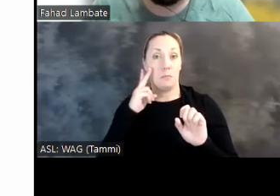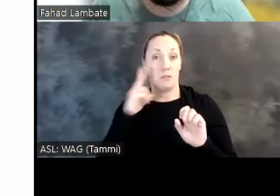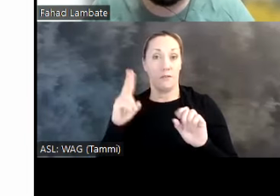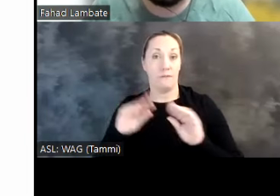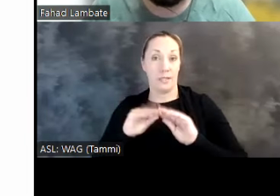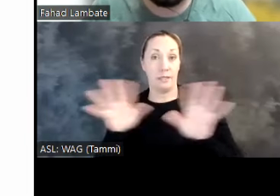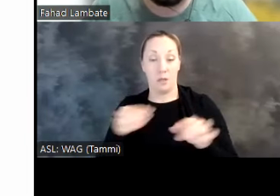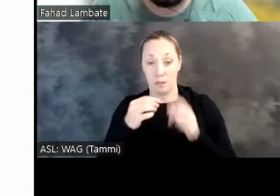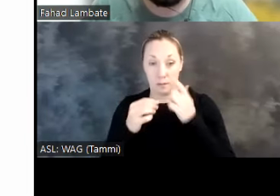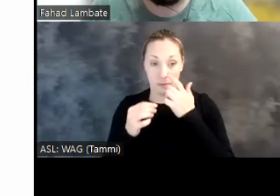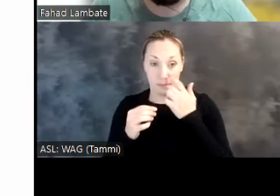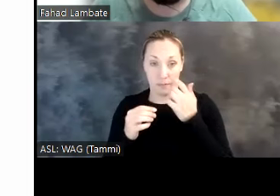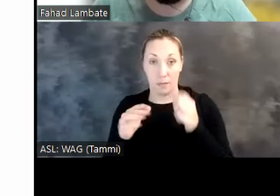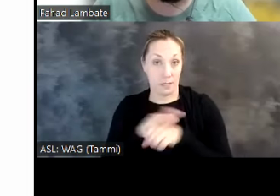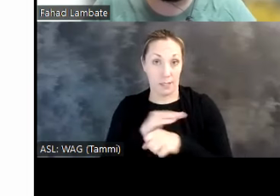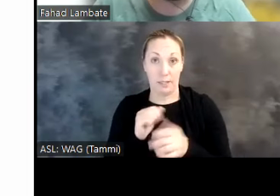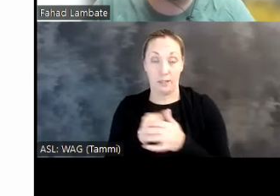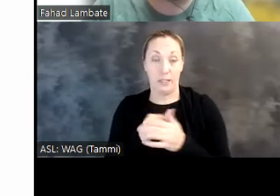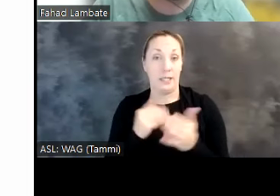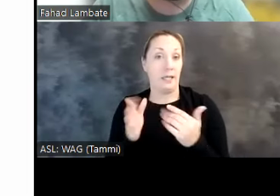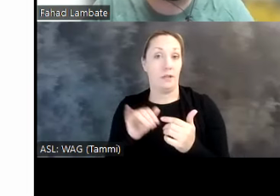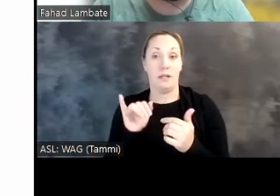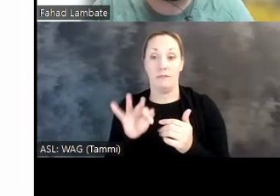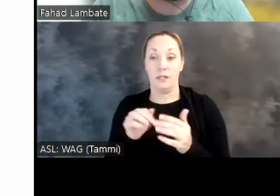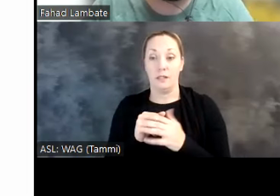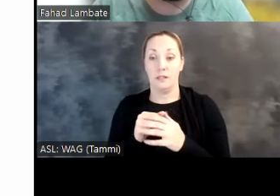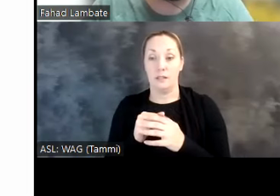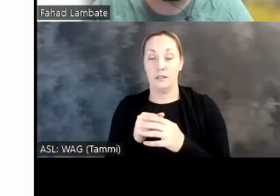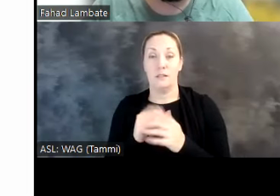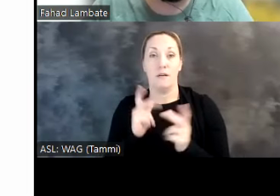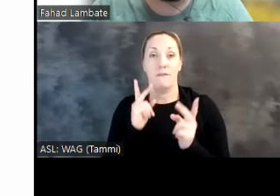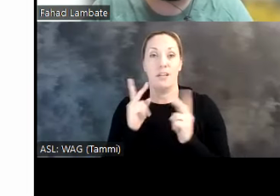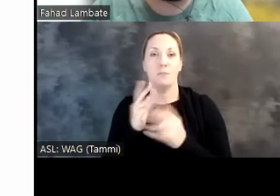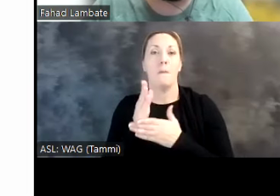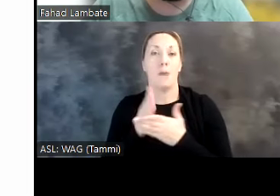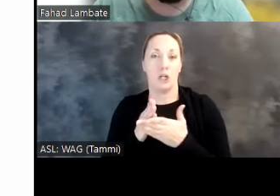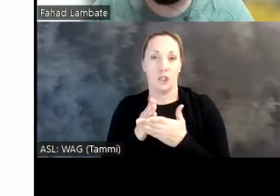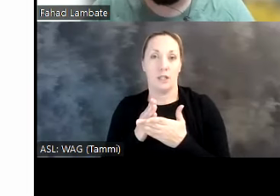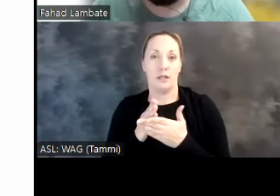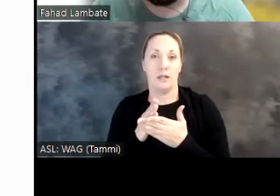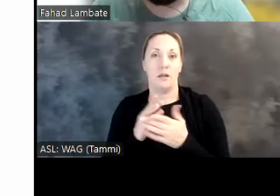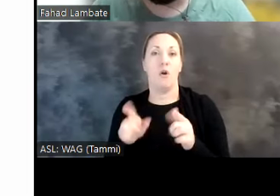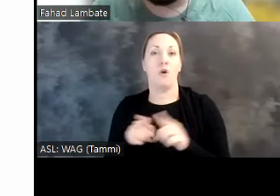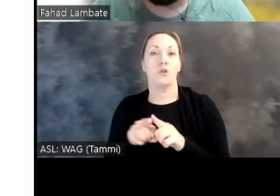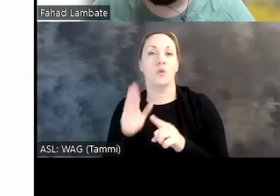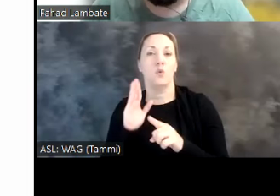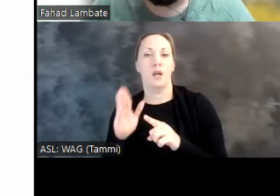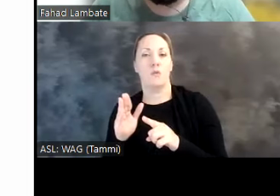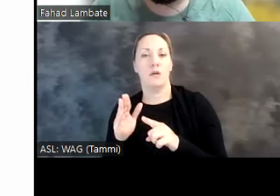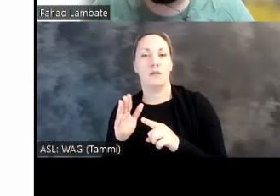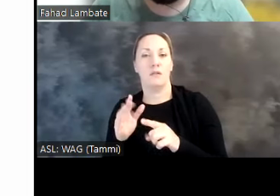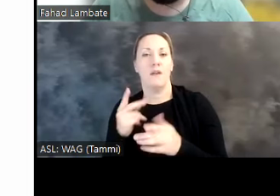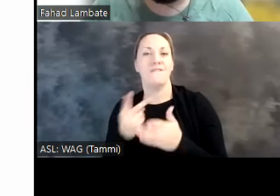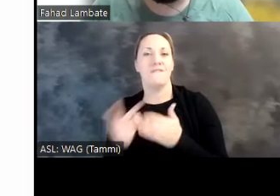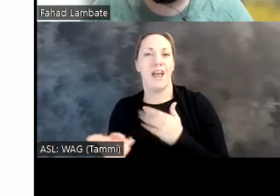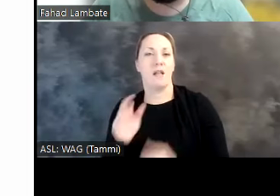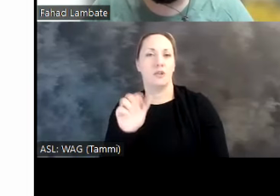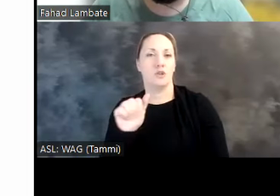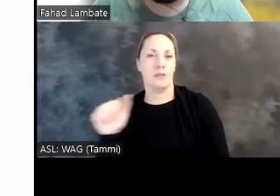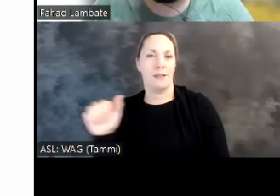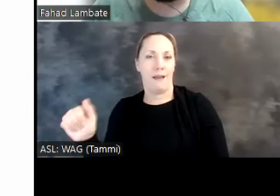in completely, even if it is visible partially, then also it will fail at AAA. So this